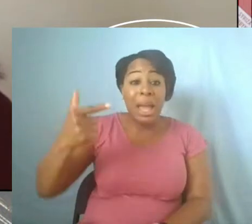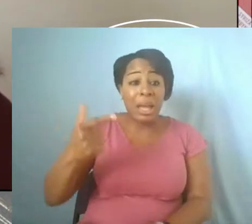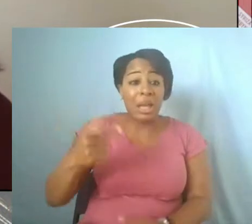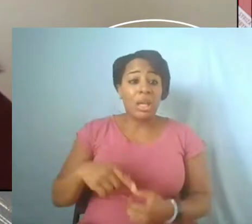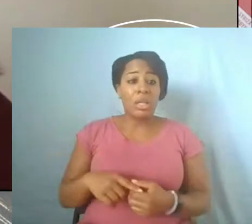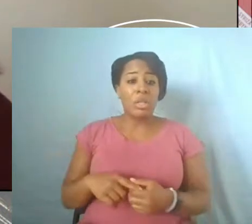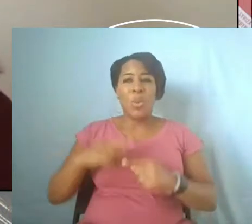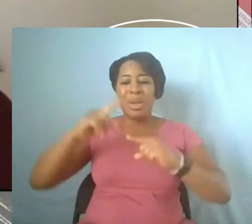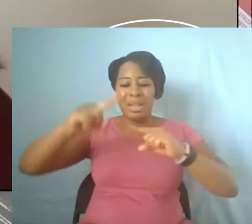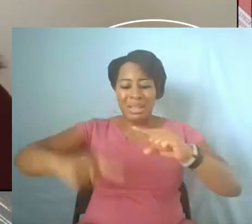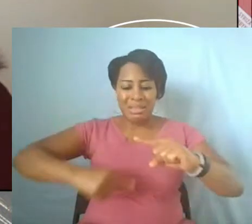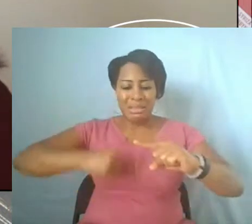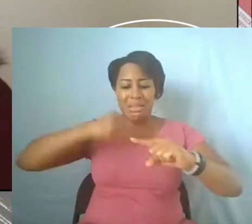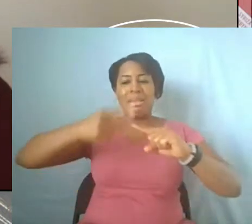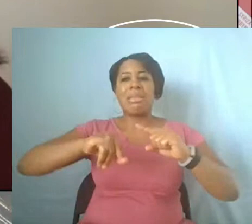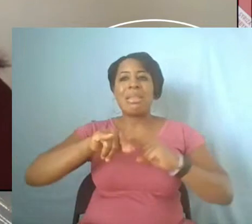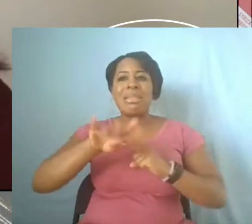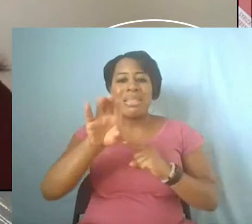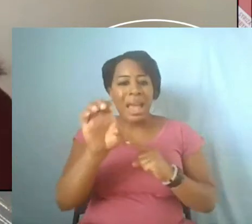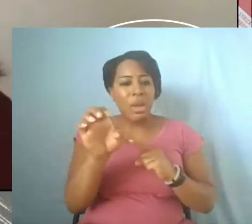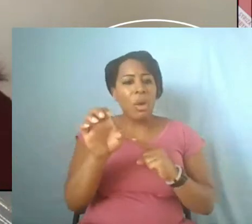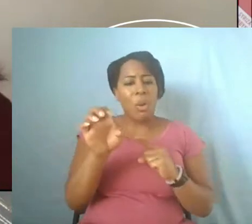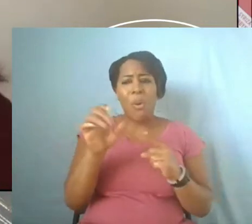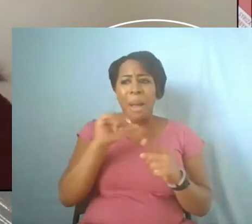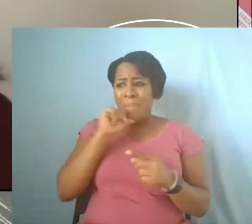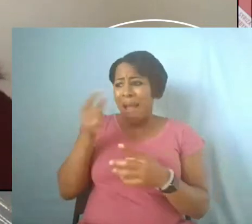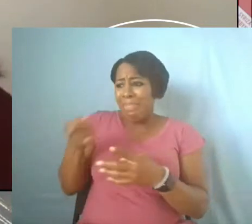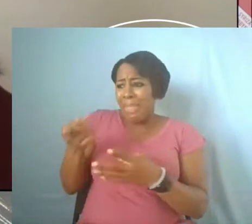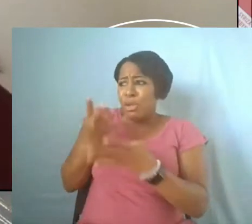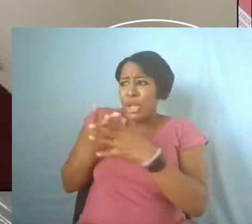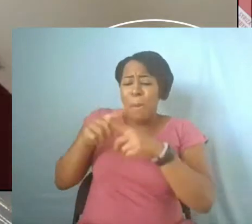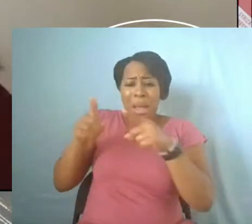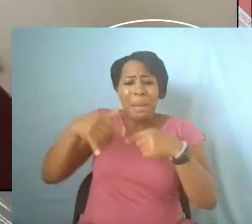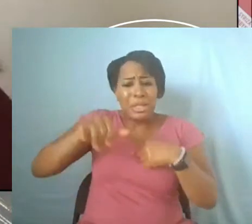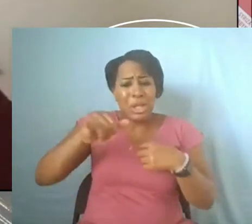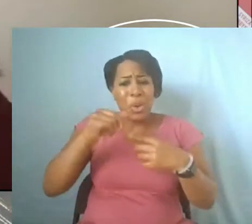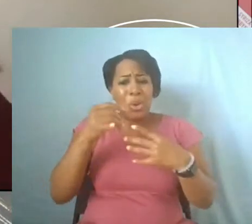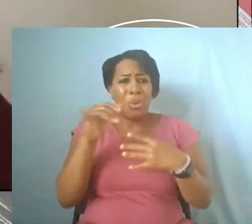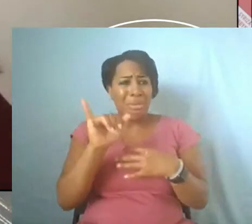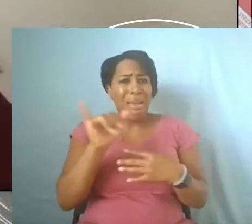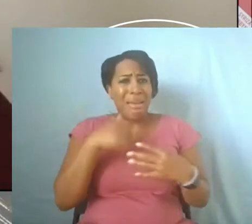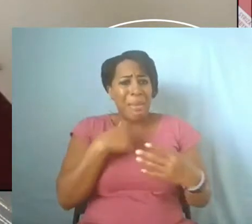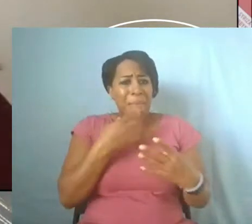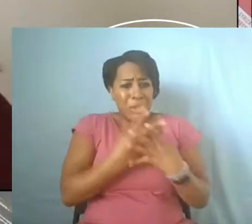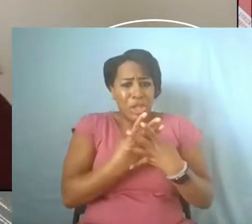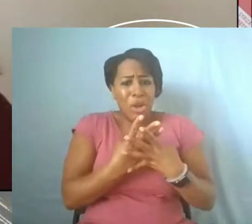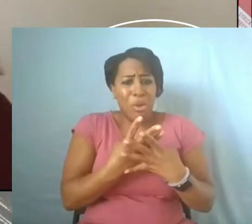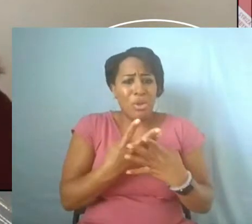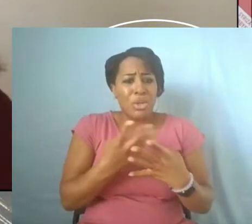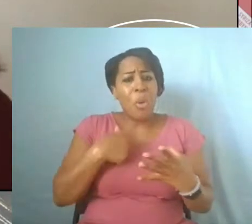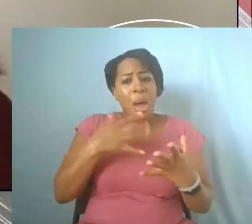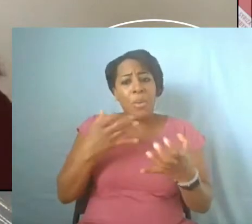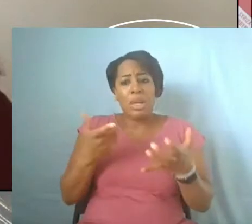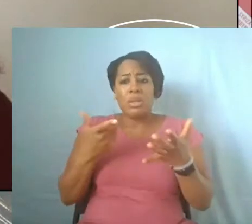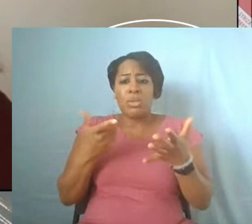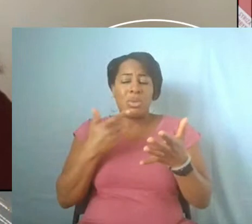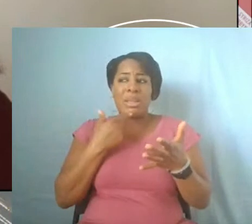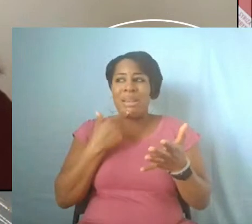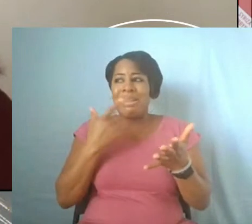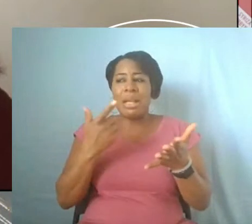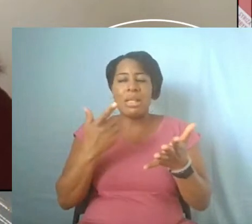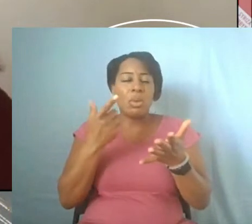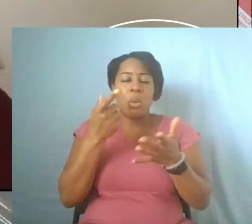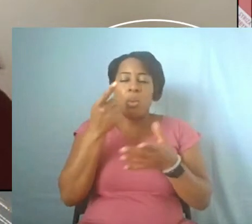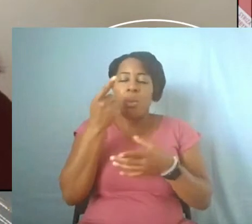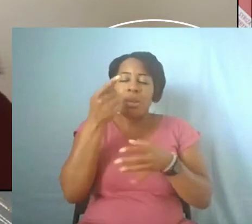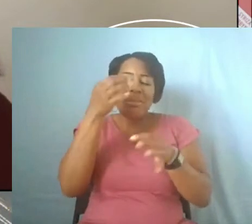of you're still incarcerated. So I just wanted to kind of reiterate that. That's just one tiny example. So many people go through